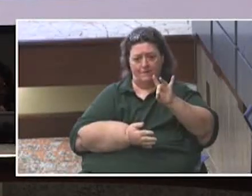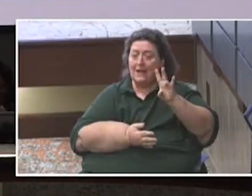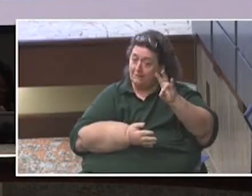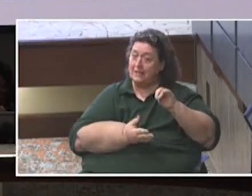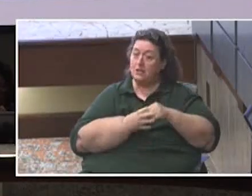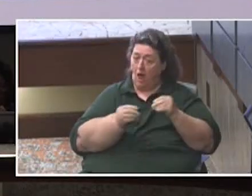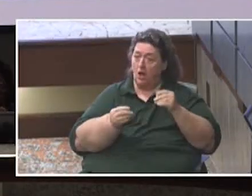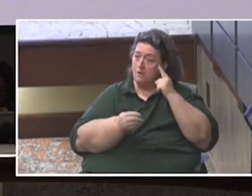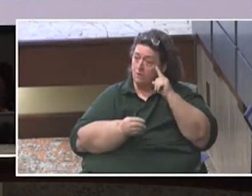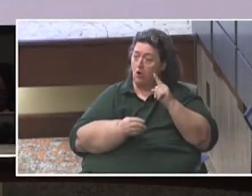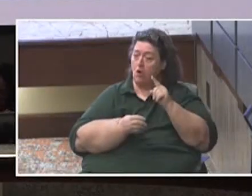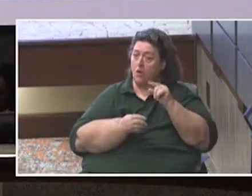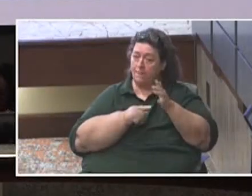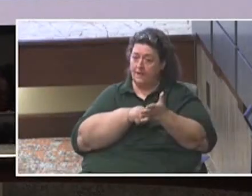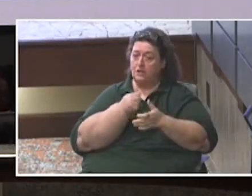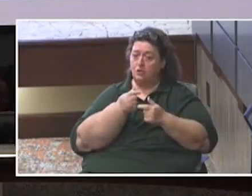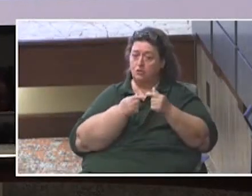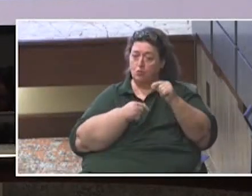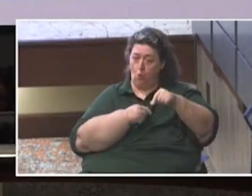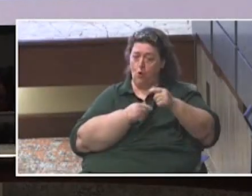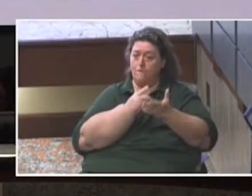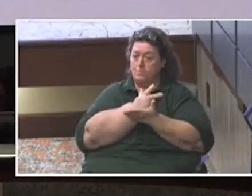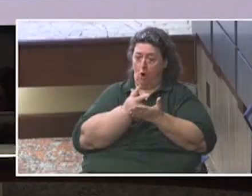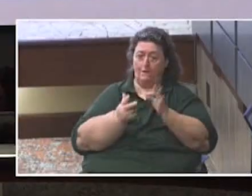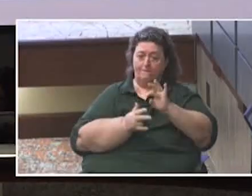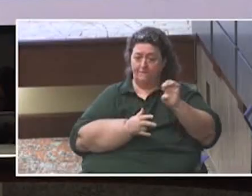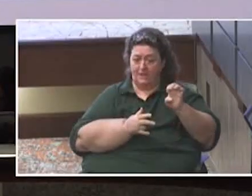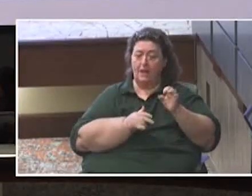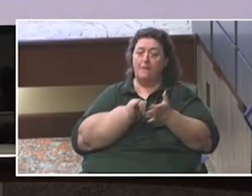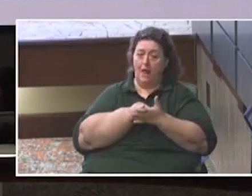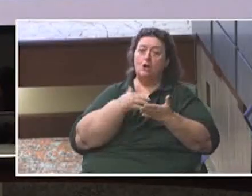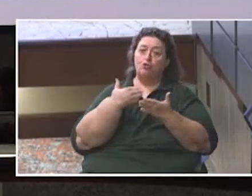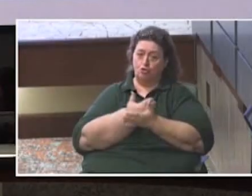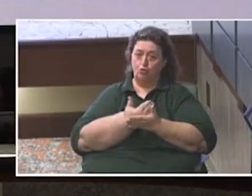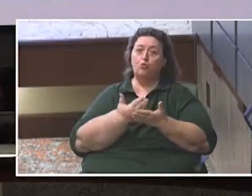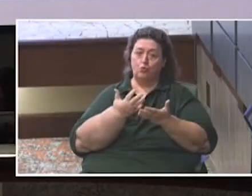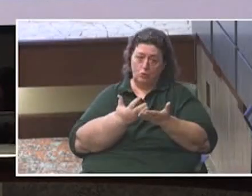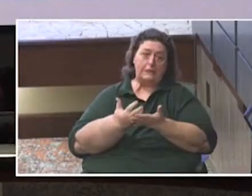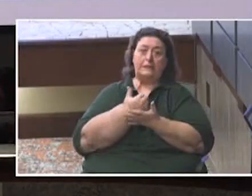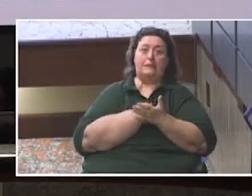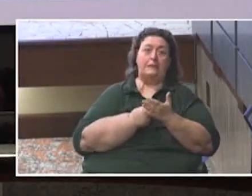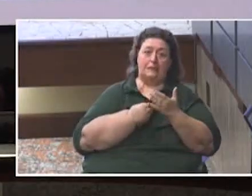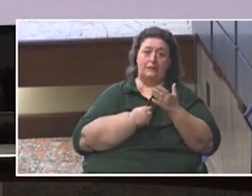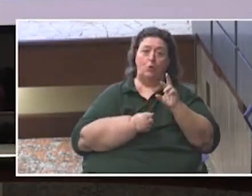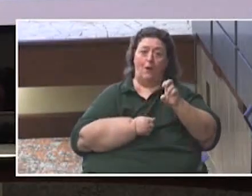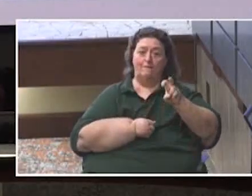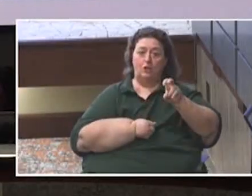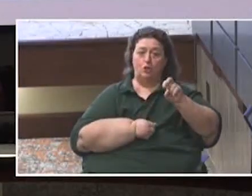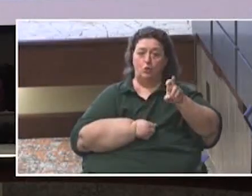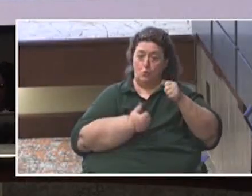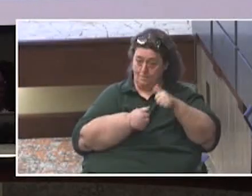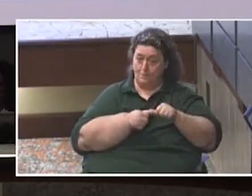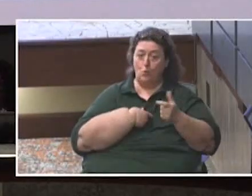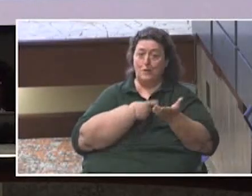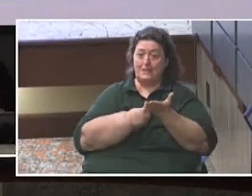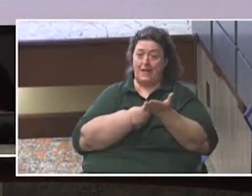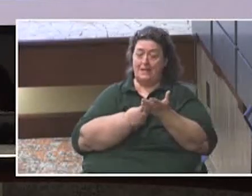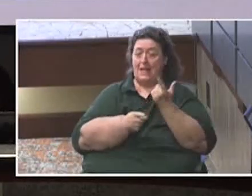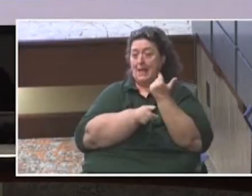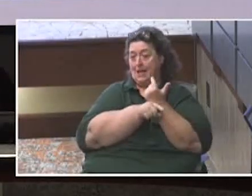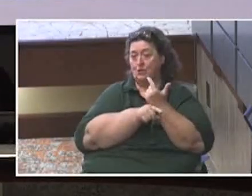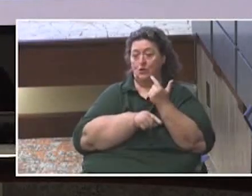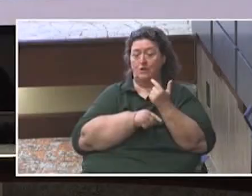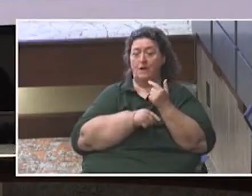$44,470 received in this quarter for our parking fees. So that's our new source of revenue that y'all will recall from discussions last fiscal year.